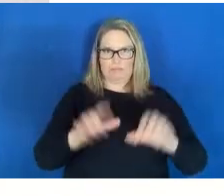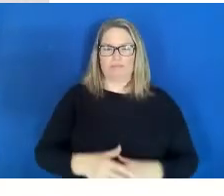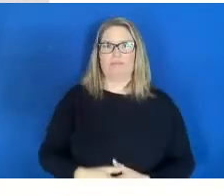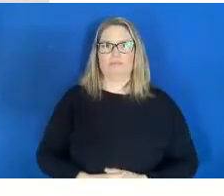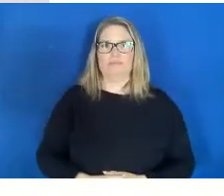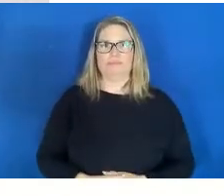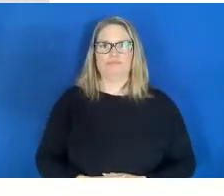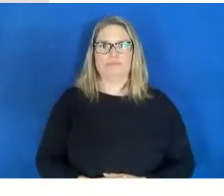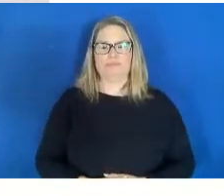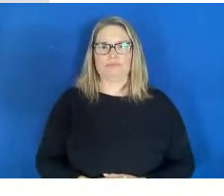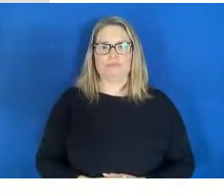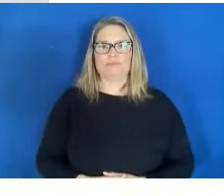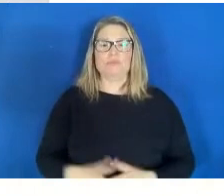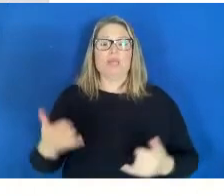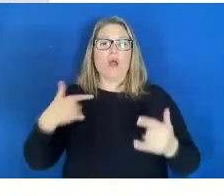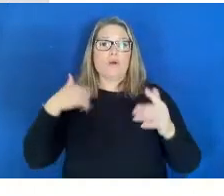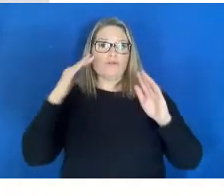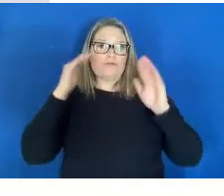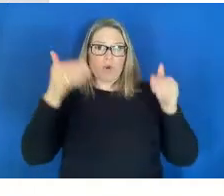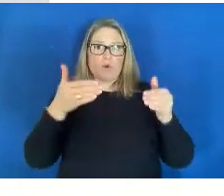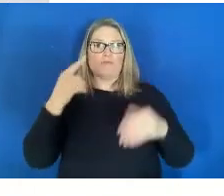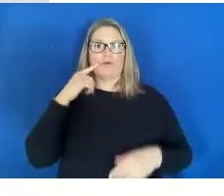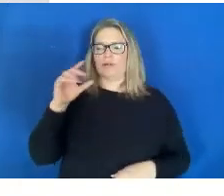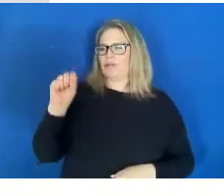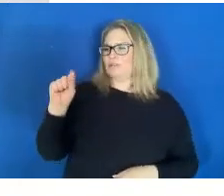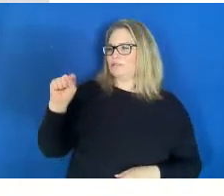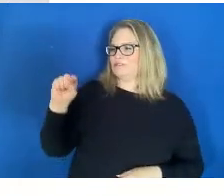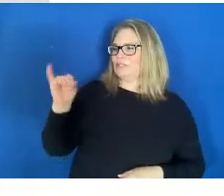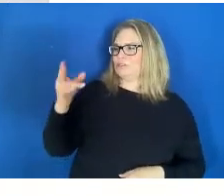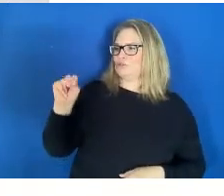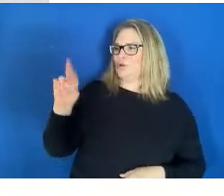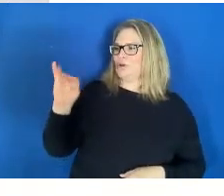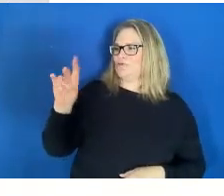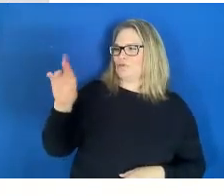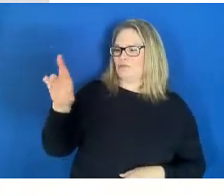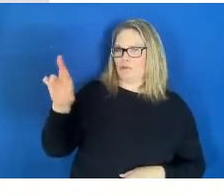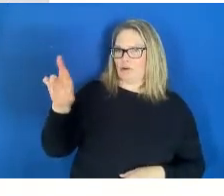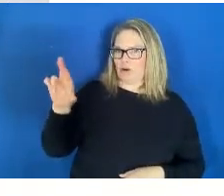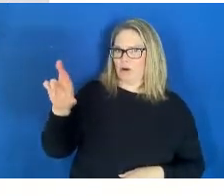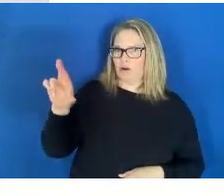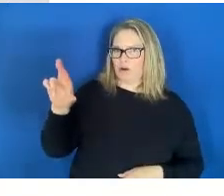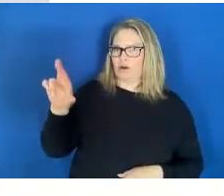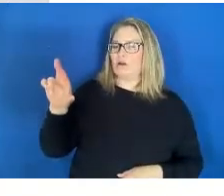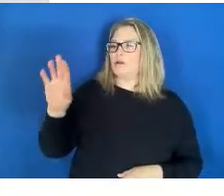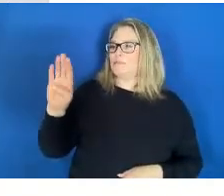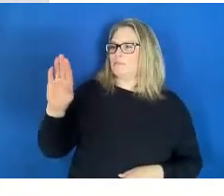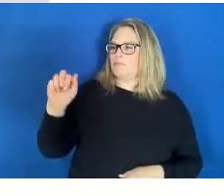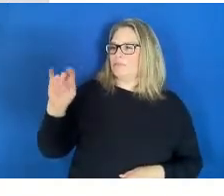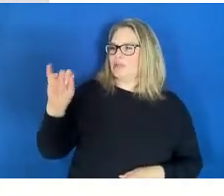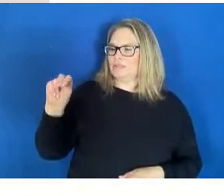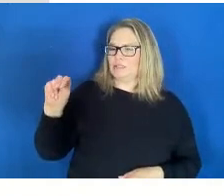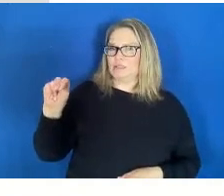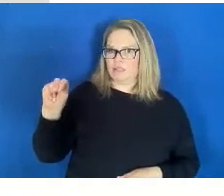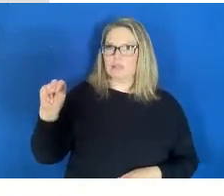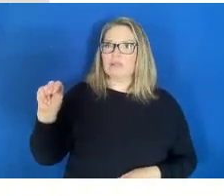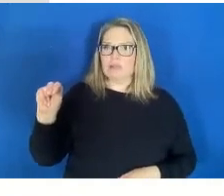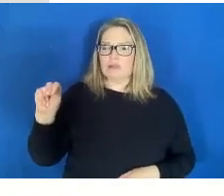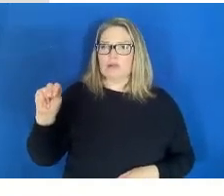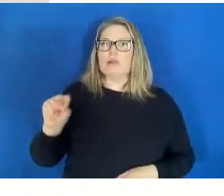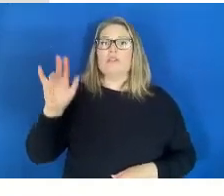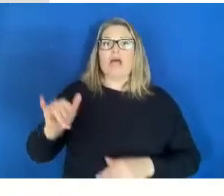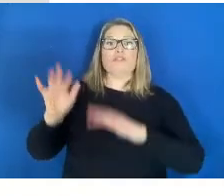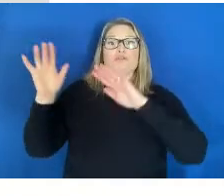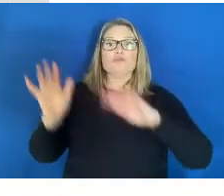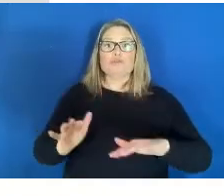If I can focus now just on the St. John River Basin. For the St. John River Basin in general, the amount of water held in the snowpack